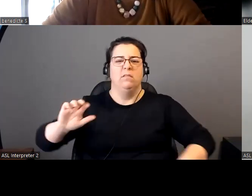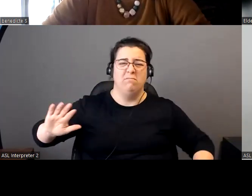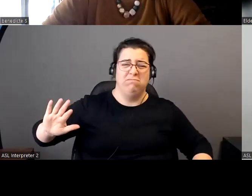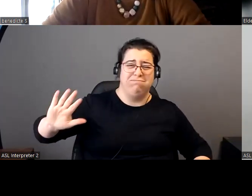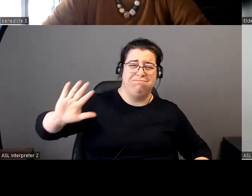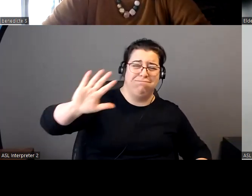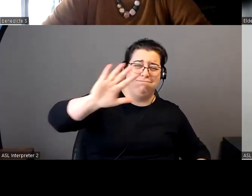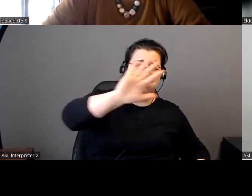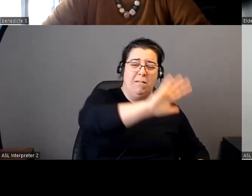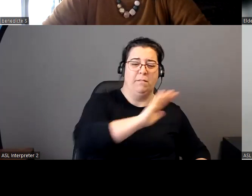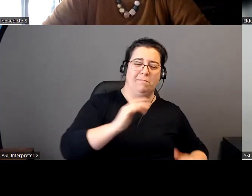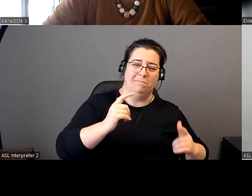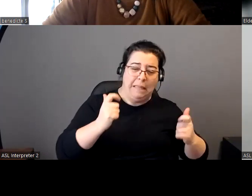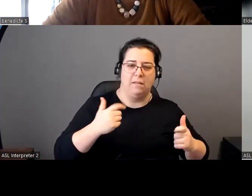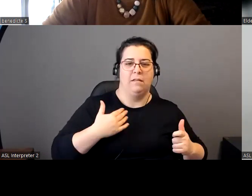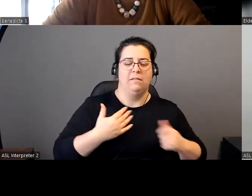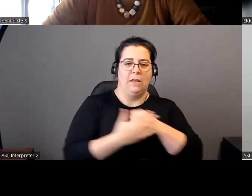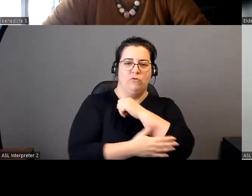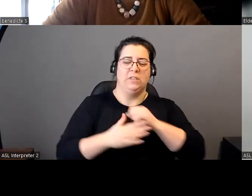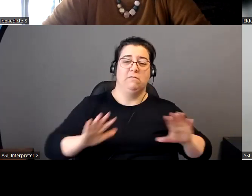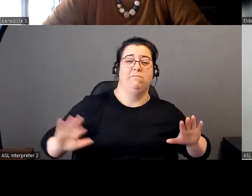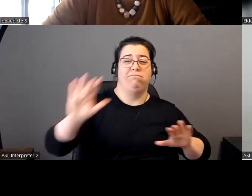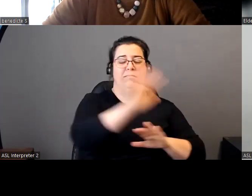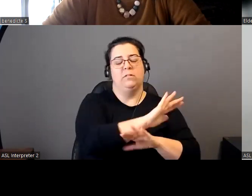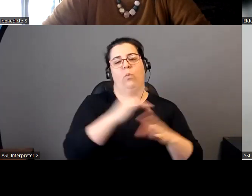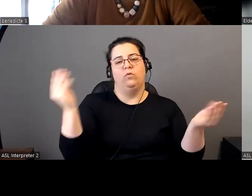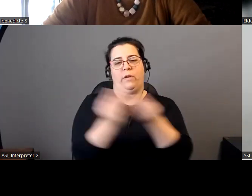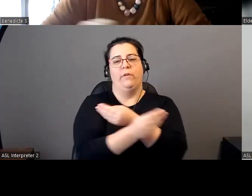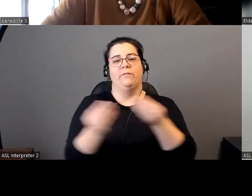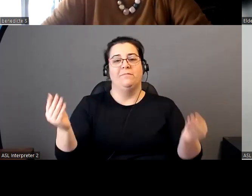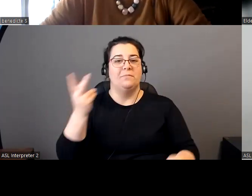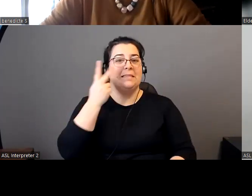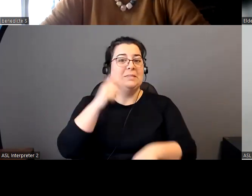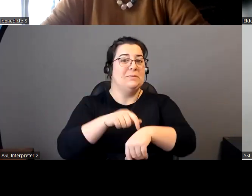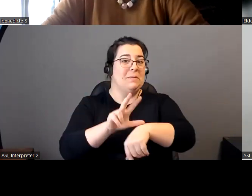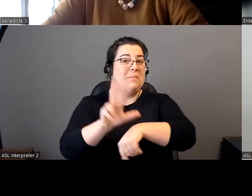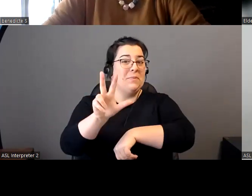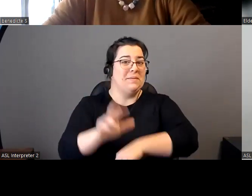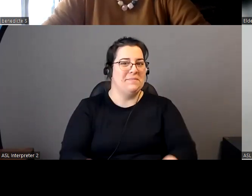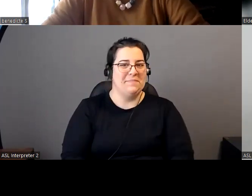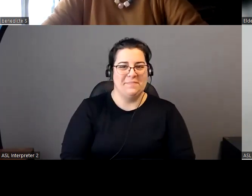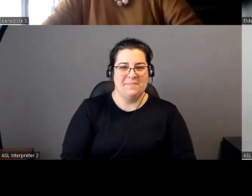So thank you again, and we will see you again at 3 o'clock. Thank you. Thank you. Thank you.